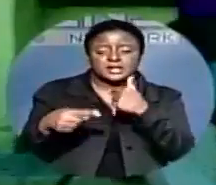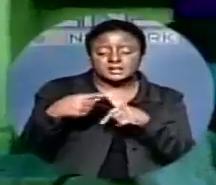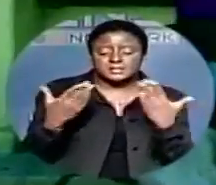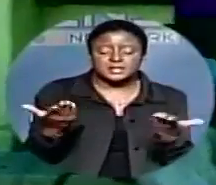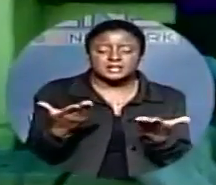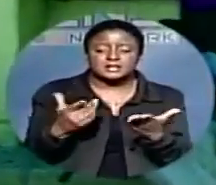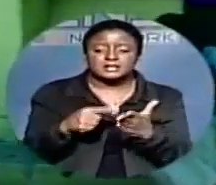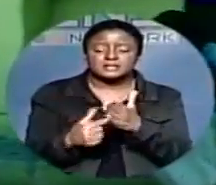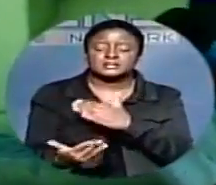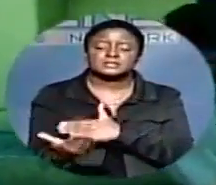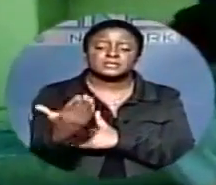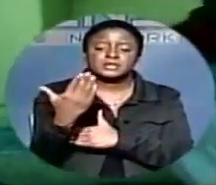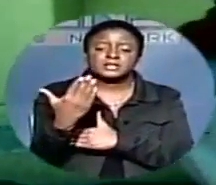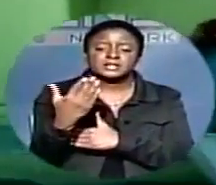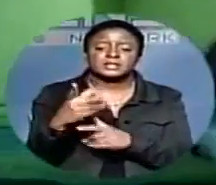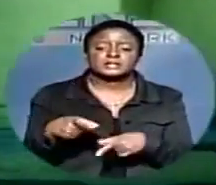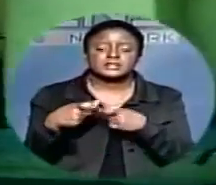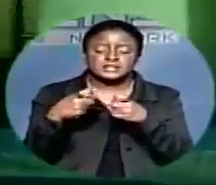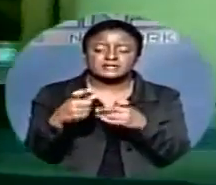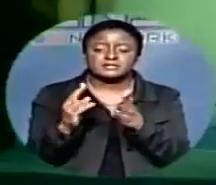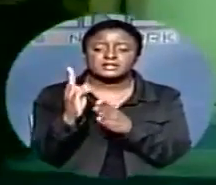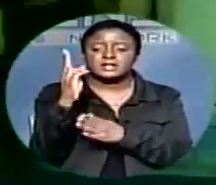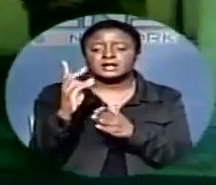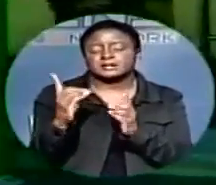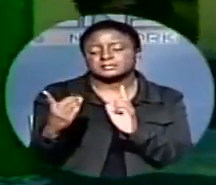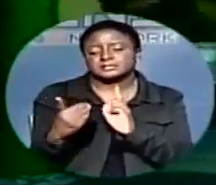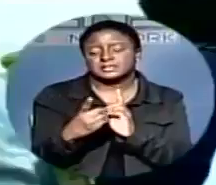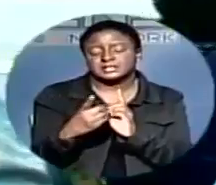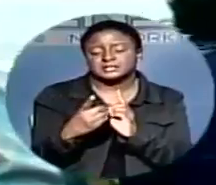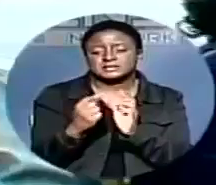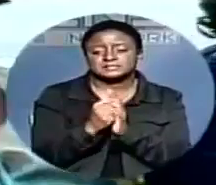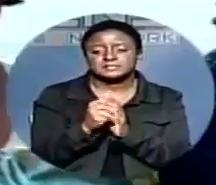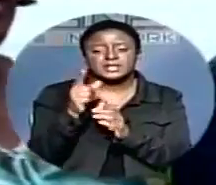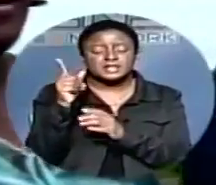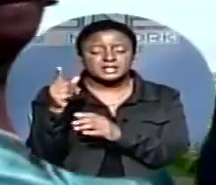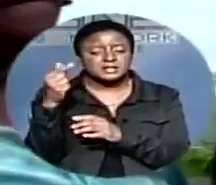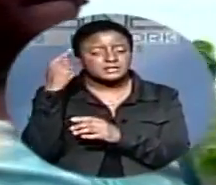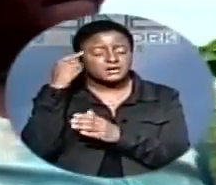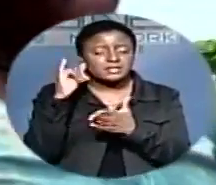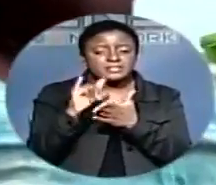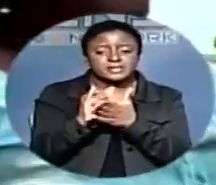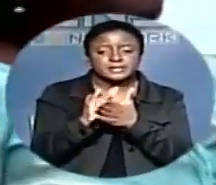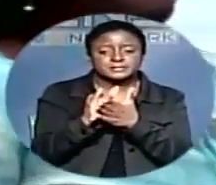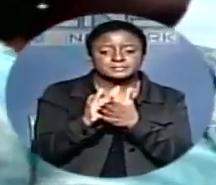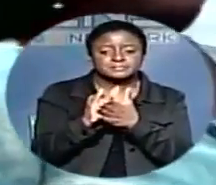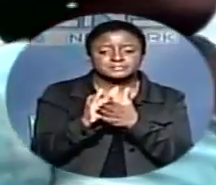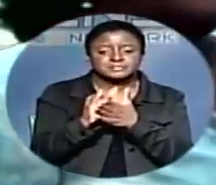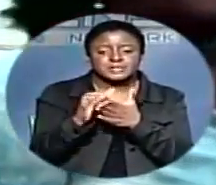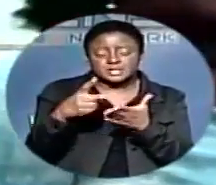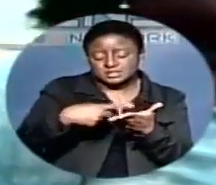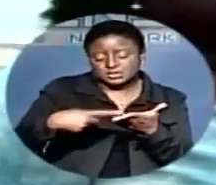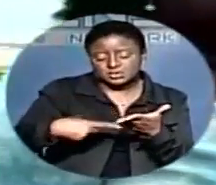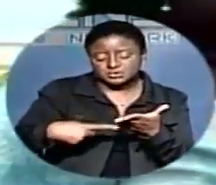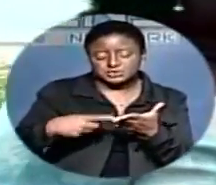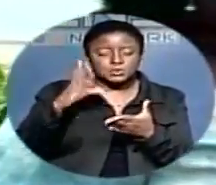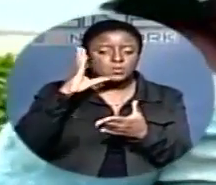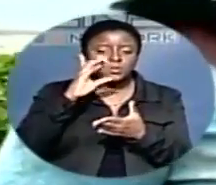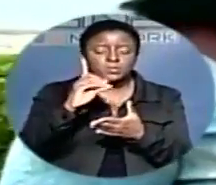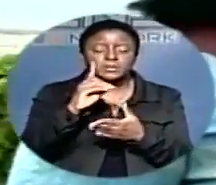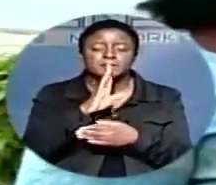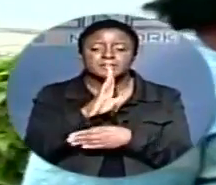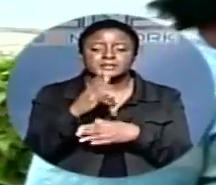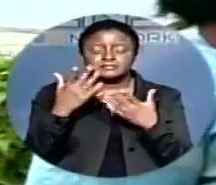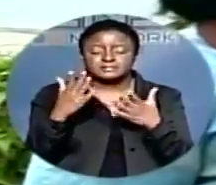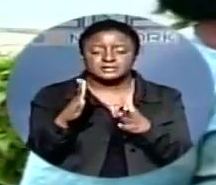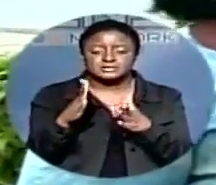present negotiations. He was of the view at that time that the negotiations more than likely would have been completed, and the company would be in